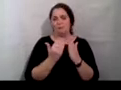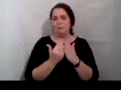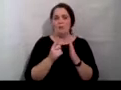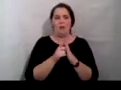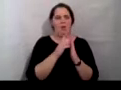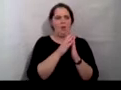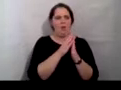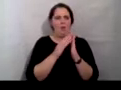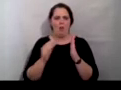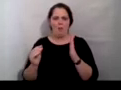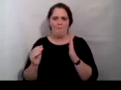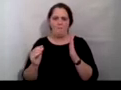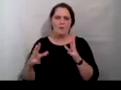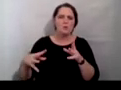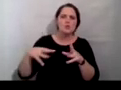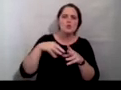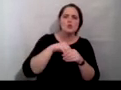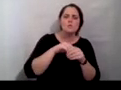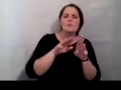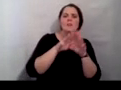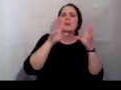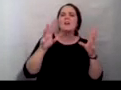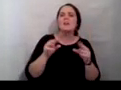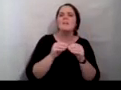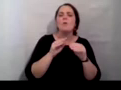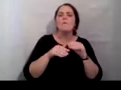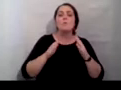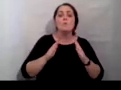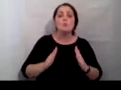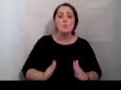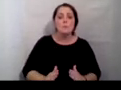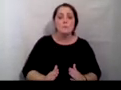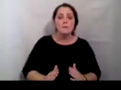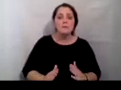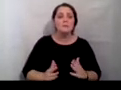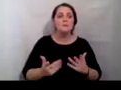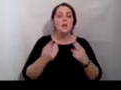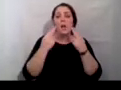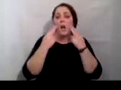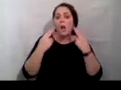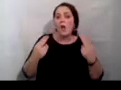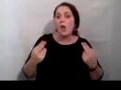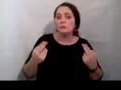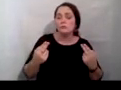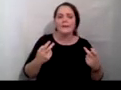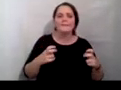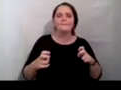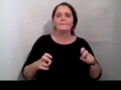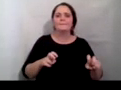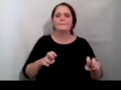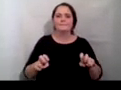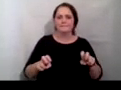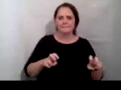synthesizes all of this aspect of human and natural activity and this sort